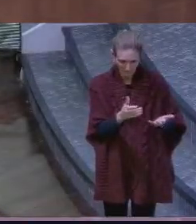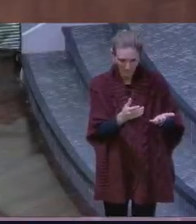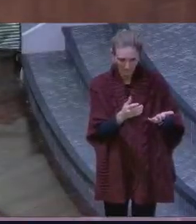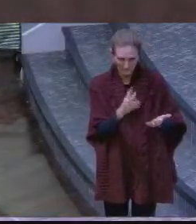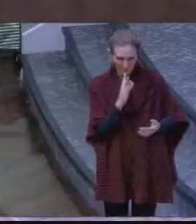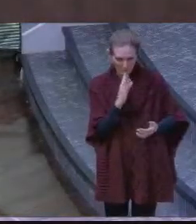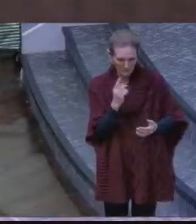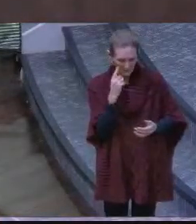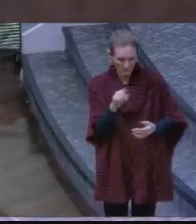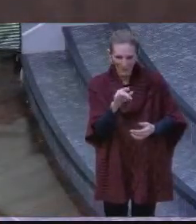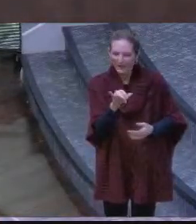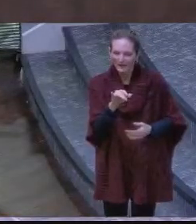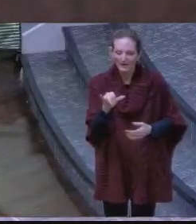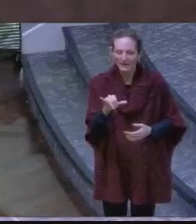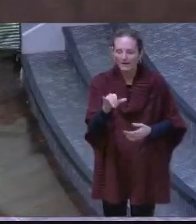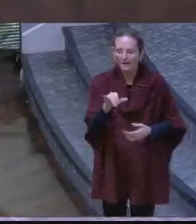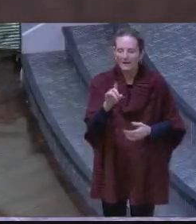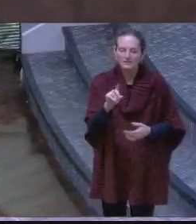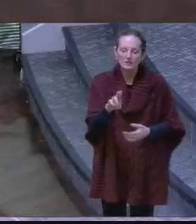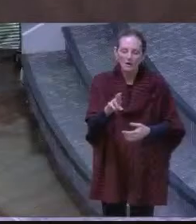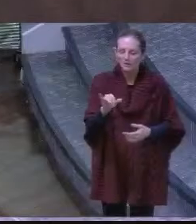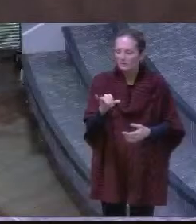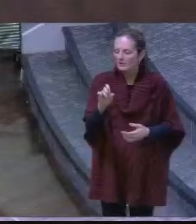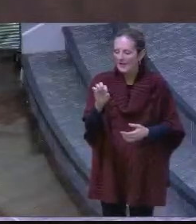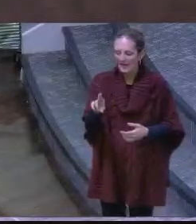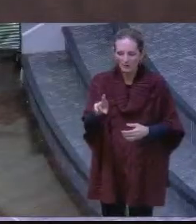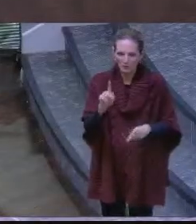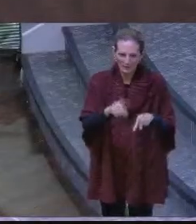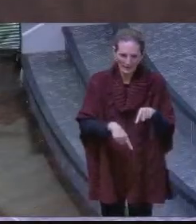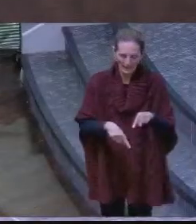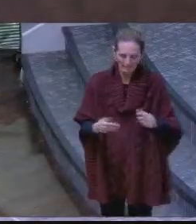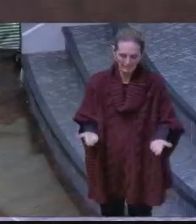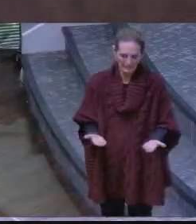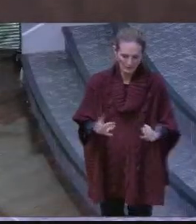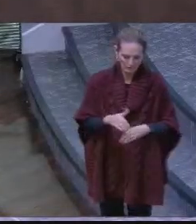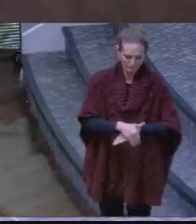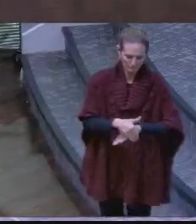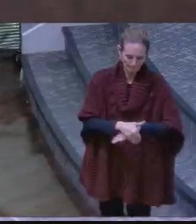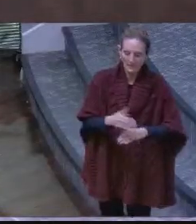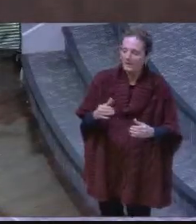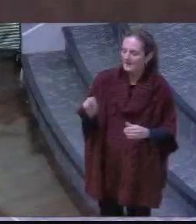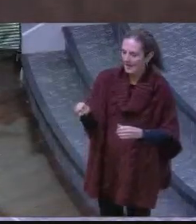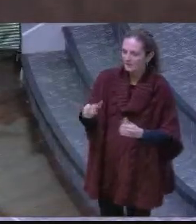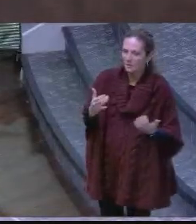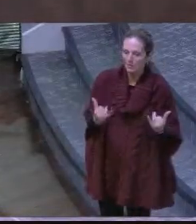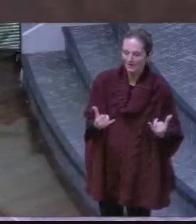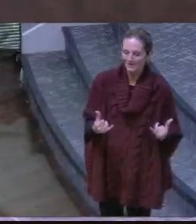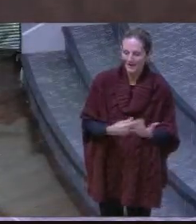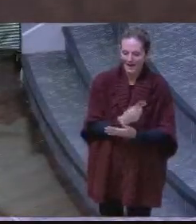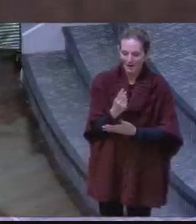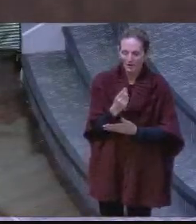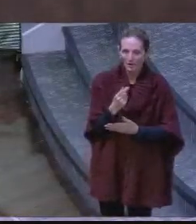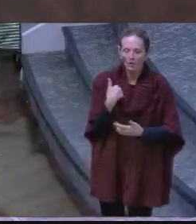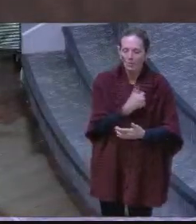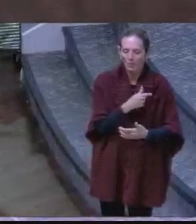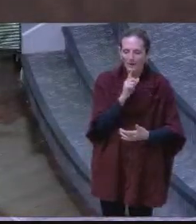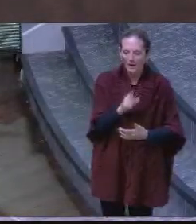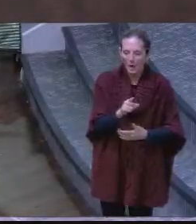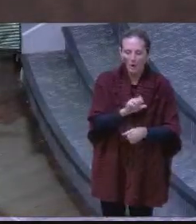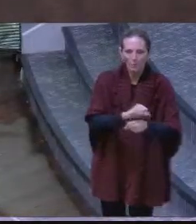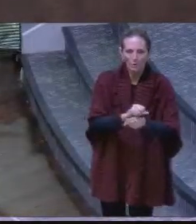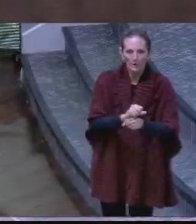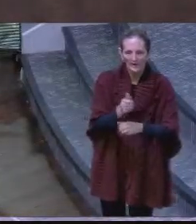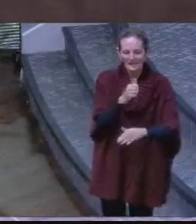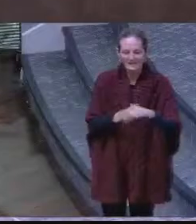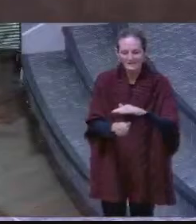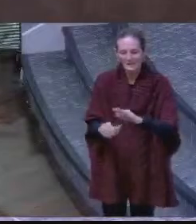Yeager, who can't be here tonight? Yes, ma'am. Right now, we are working in our subgroups to